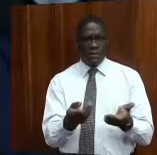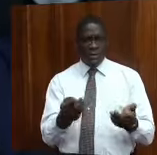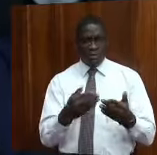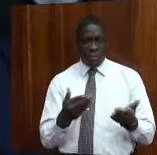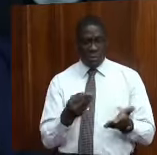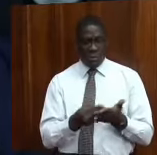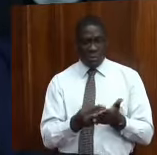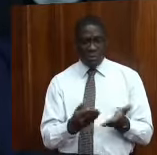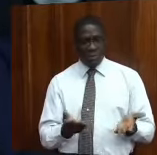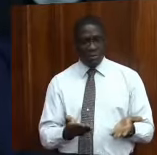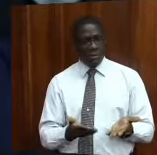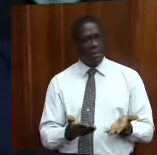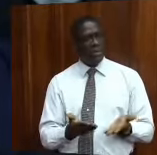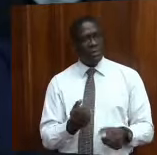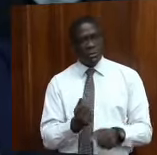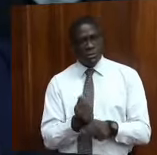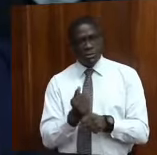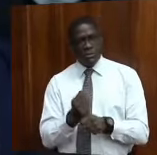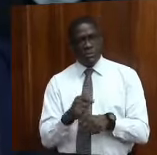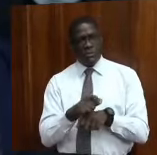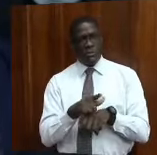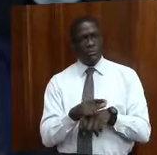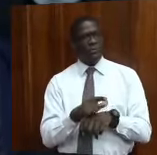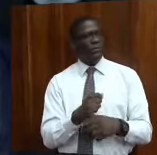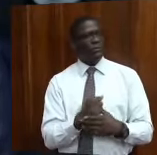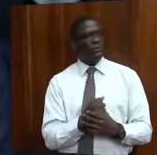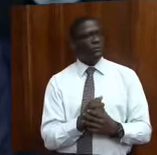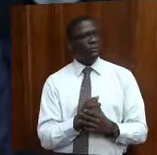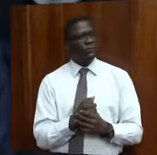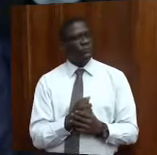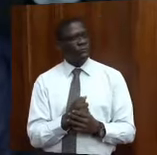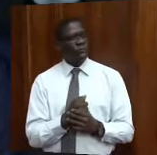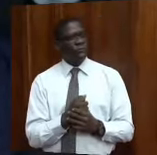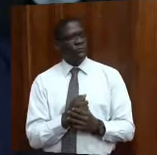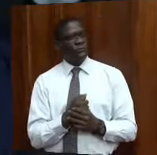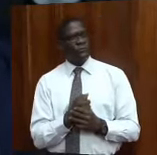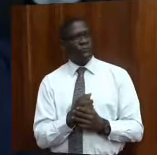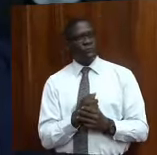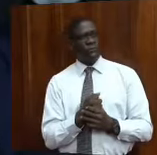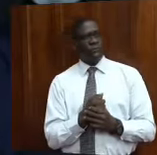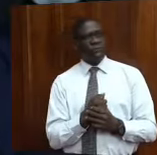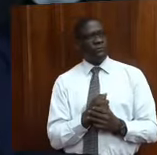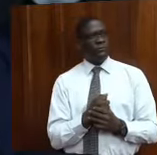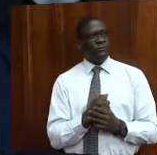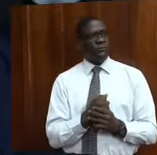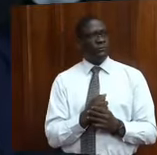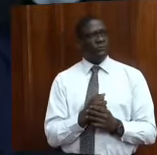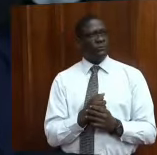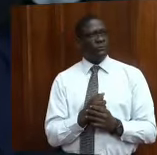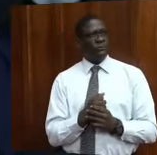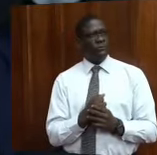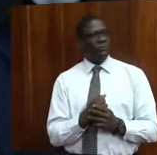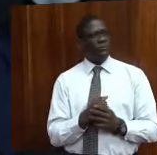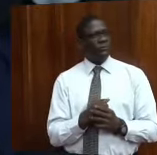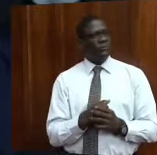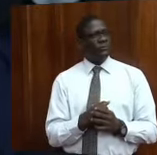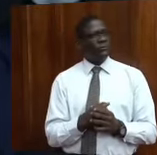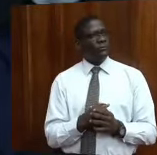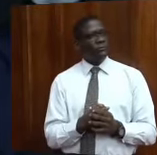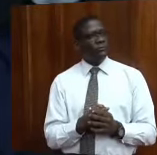measures during this fiscal year: a complete overhaul of the legislative regime governing headquarters